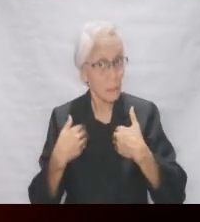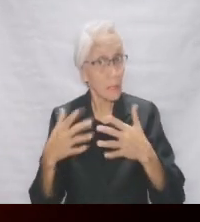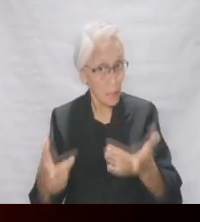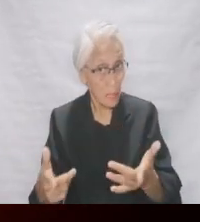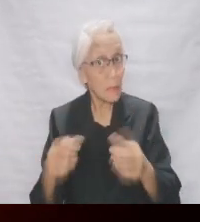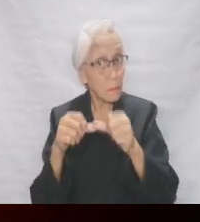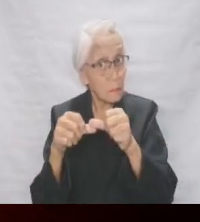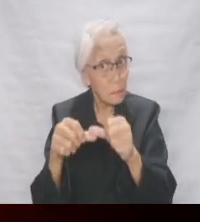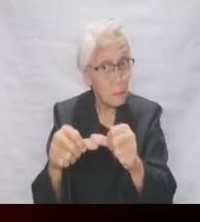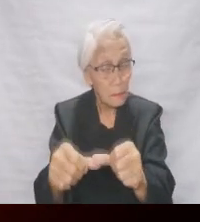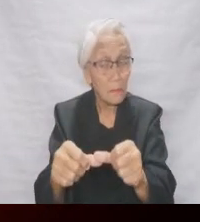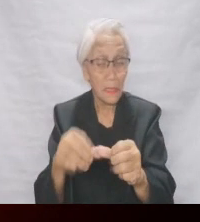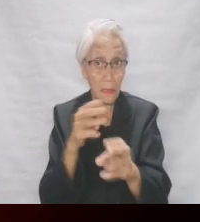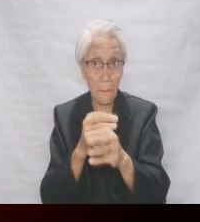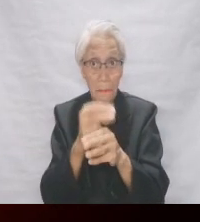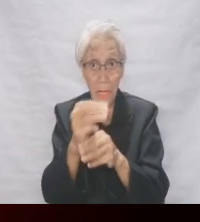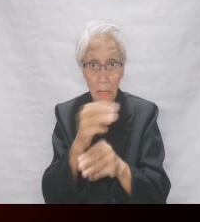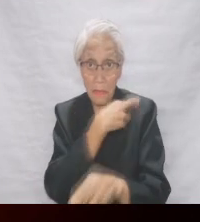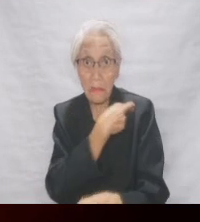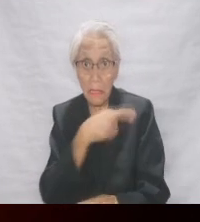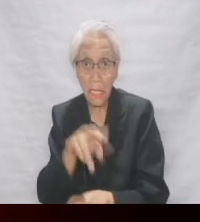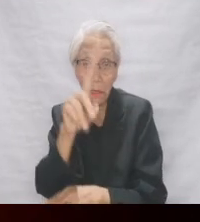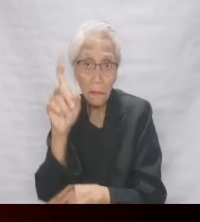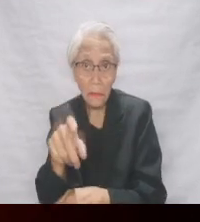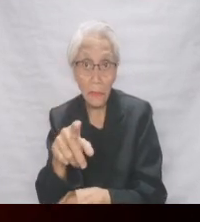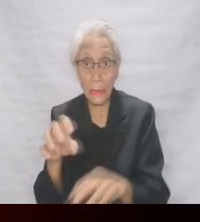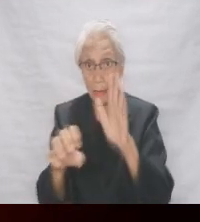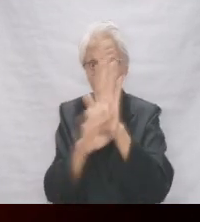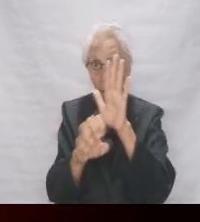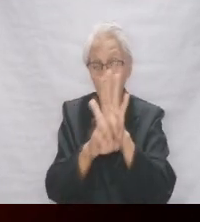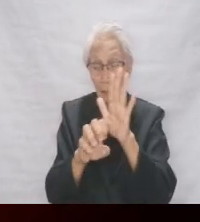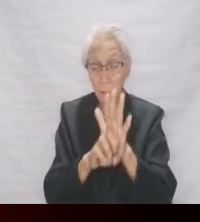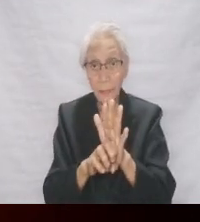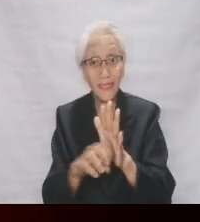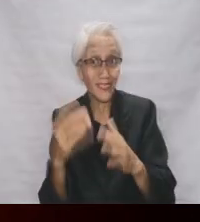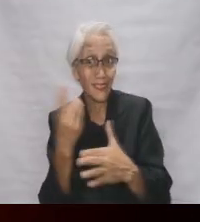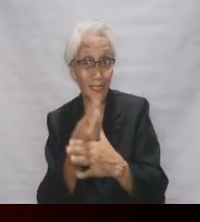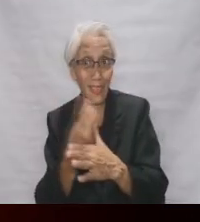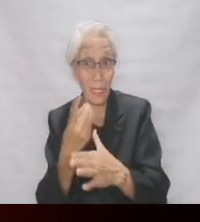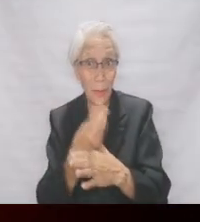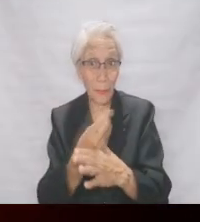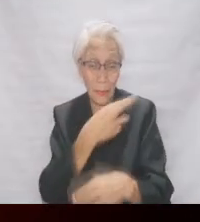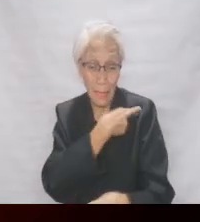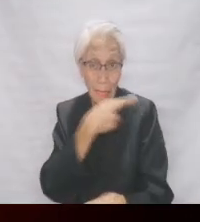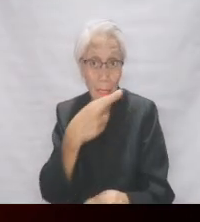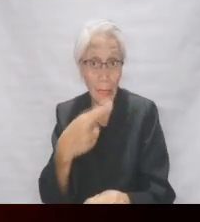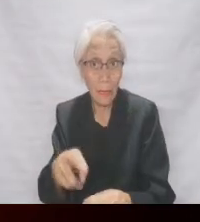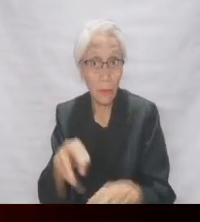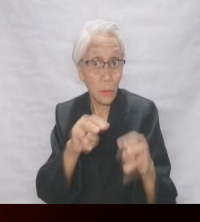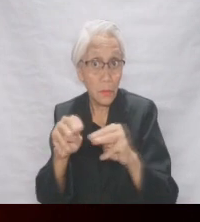also exist sa major religions? Halimbawa, dangerous destructive religious movements